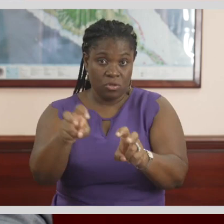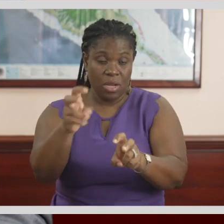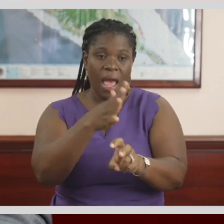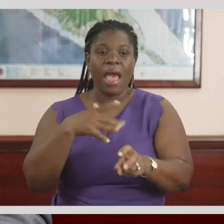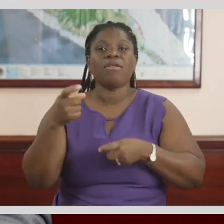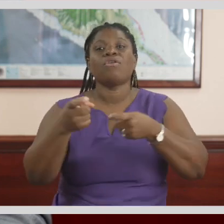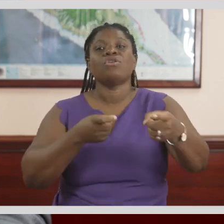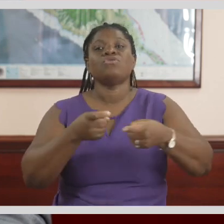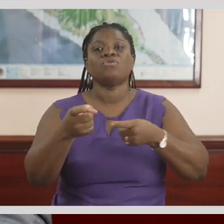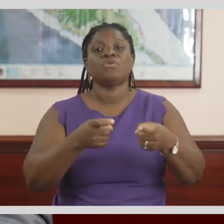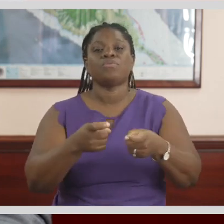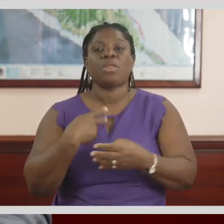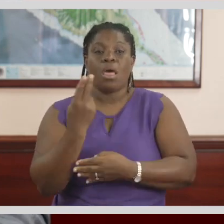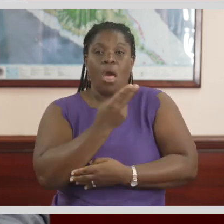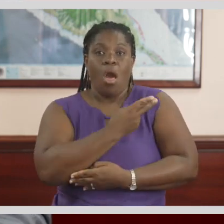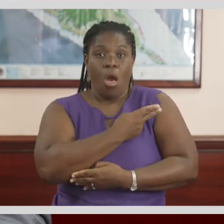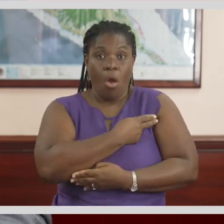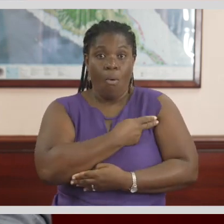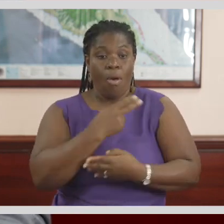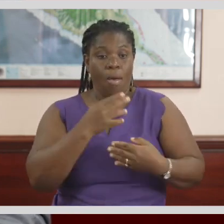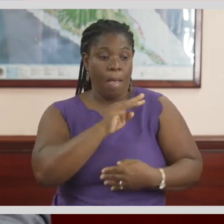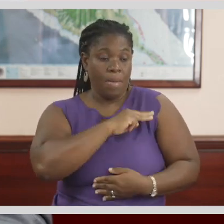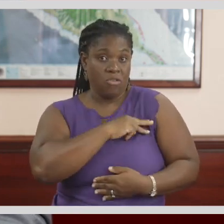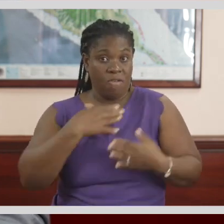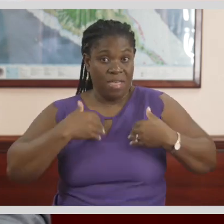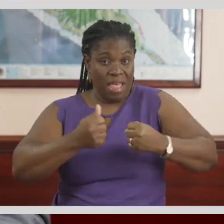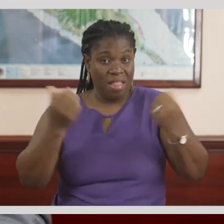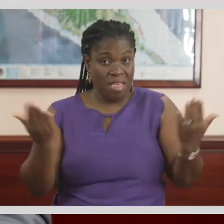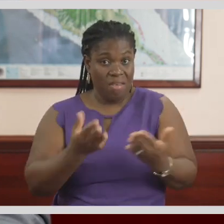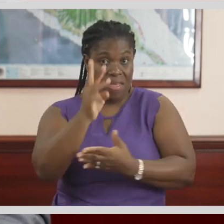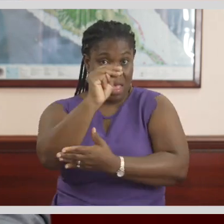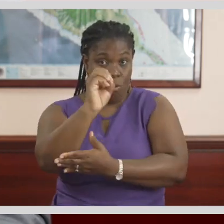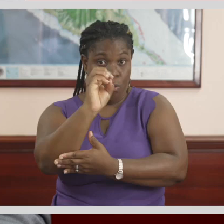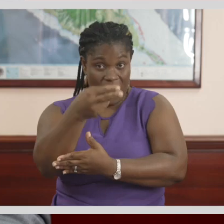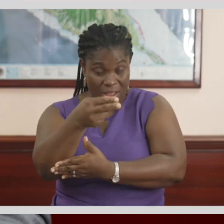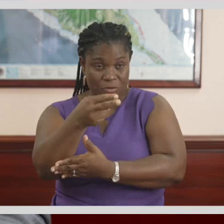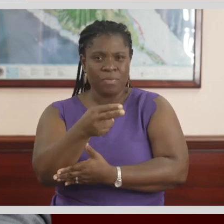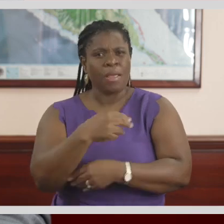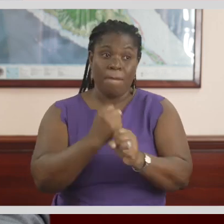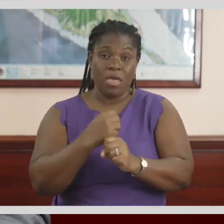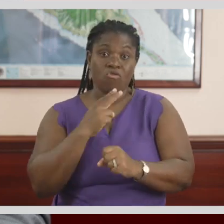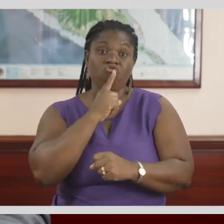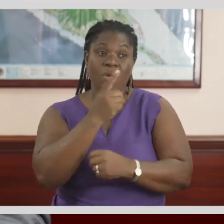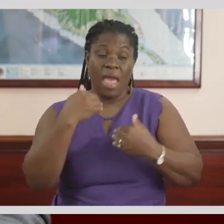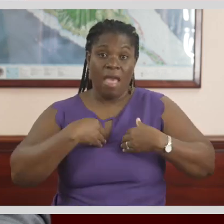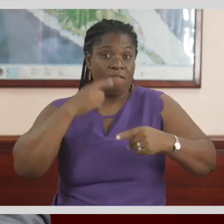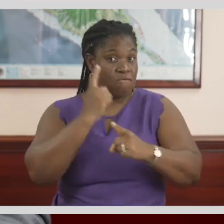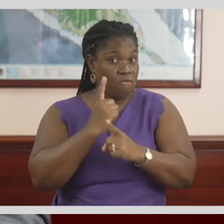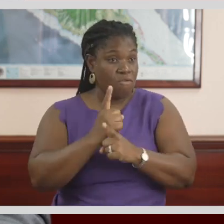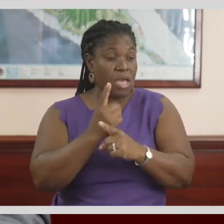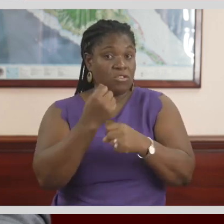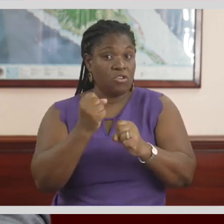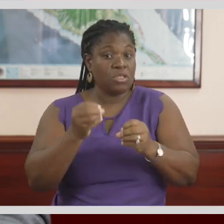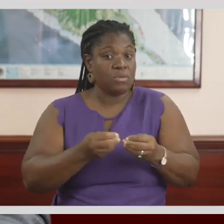transportation, and control. Our local Ministry of Health, MOH, ensures adequate storage, distribution,